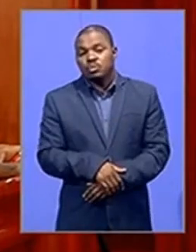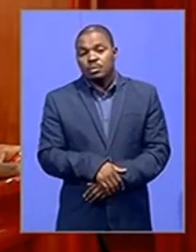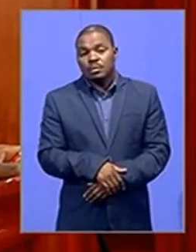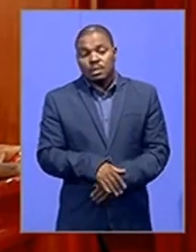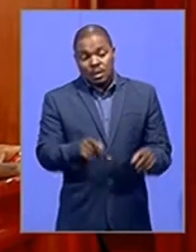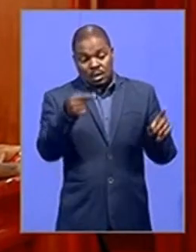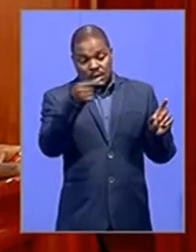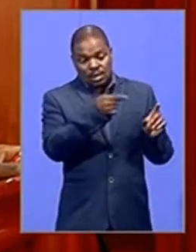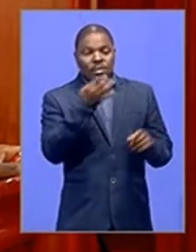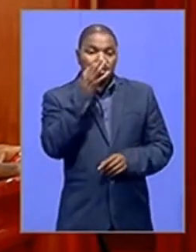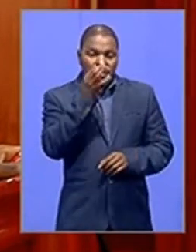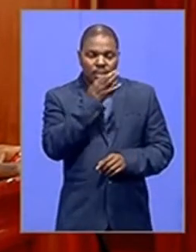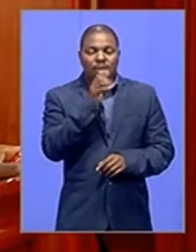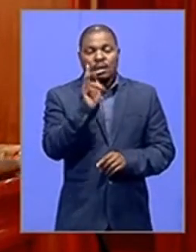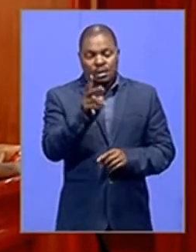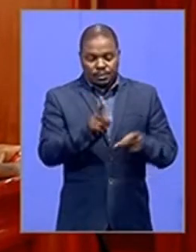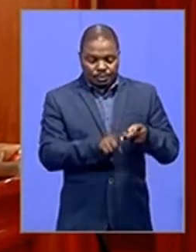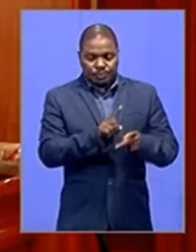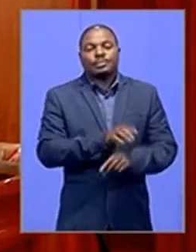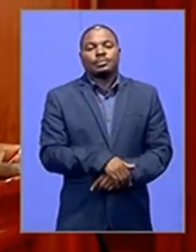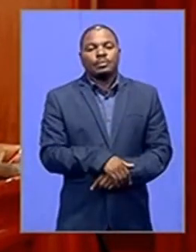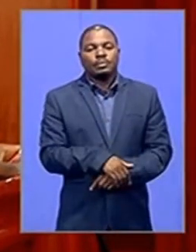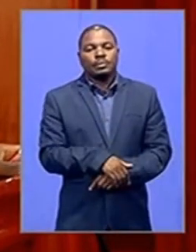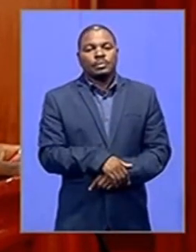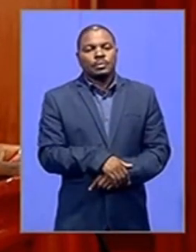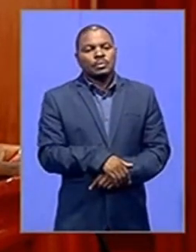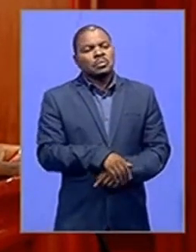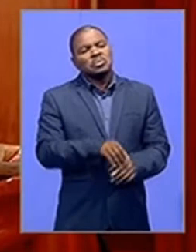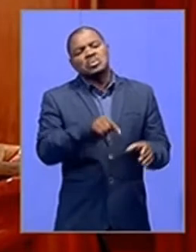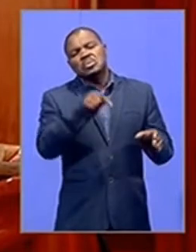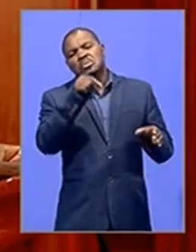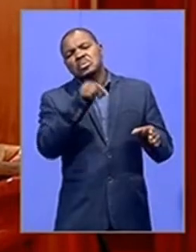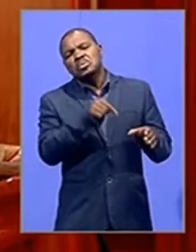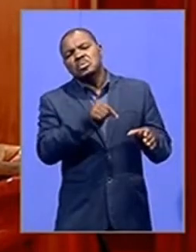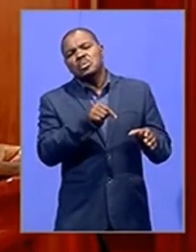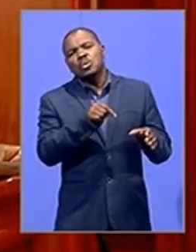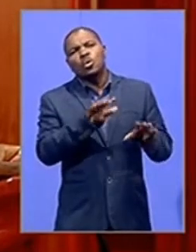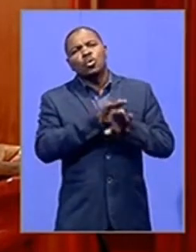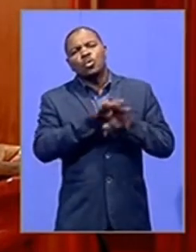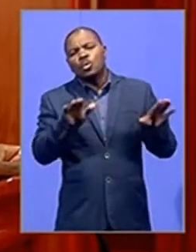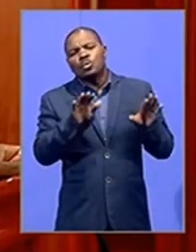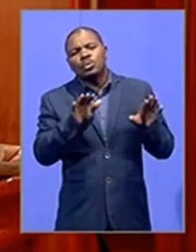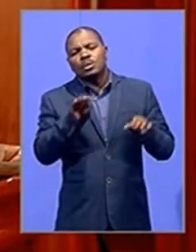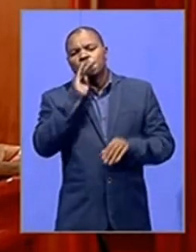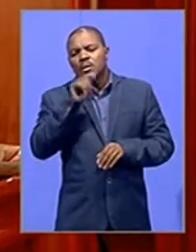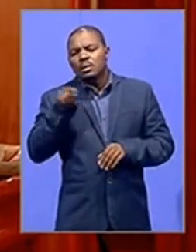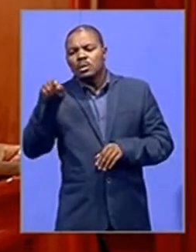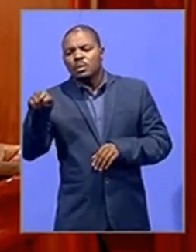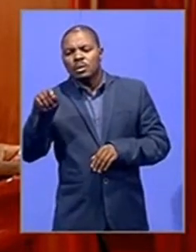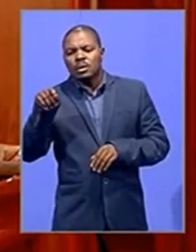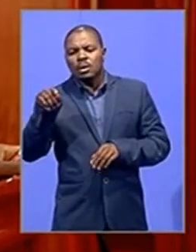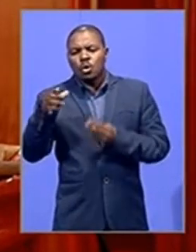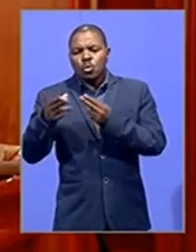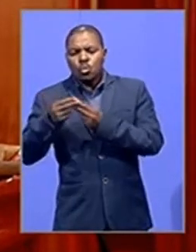and he makes a submission and says this is not for the applicants and the SABC